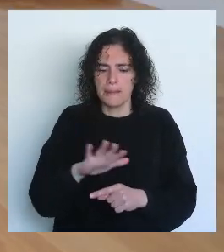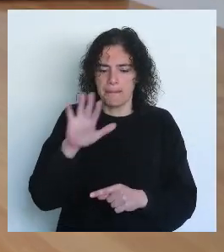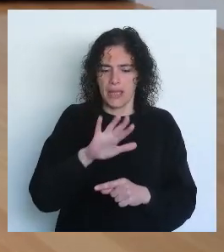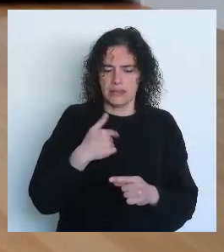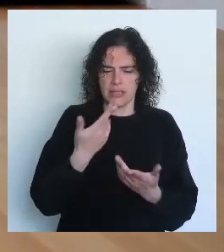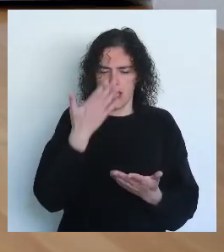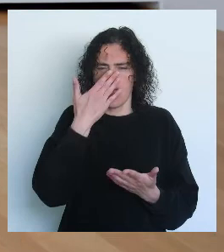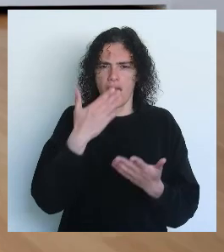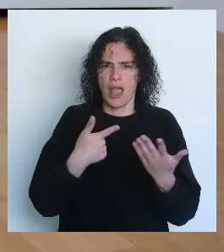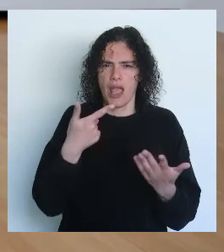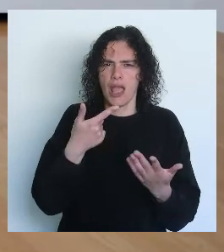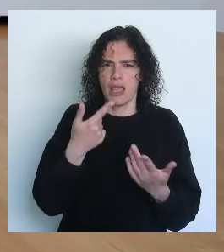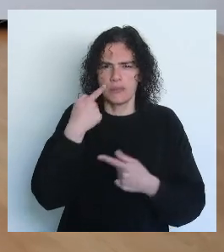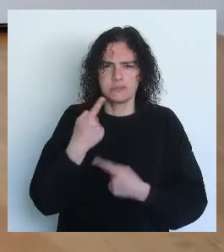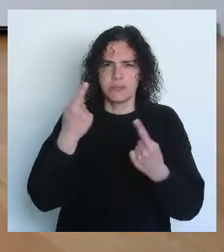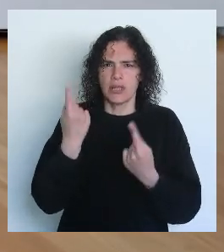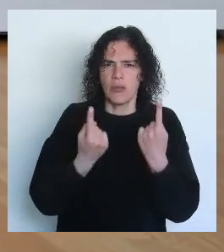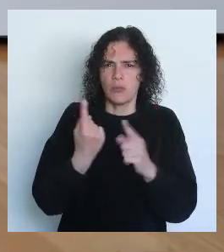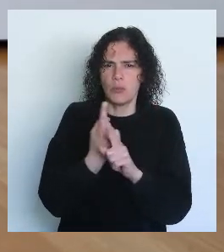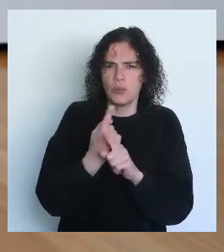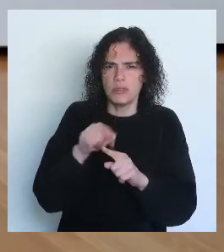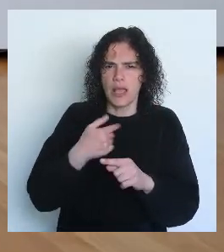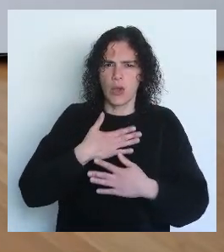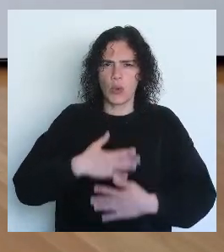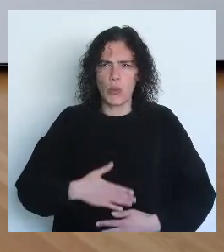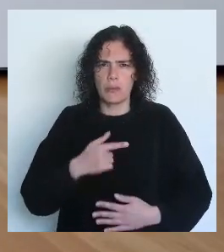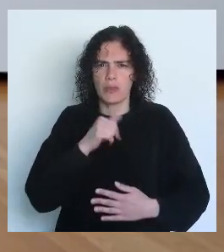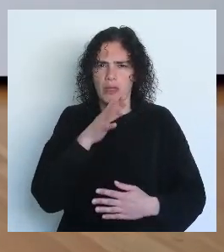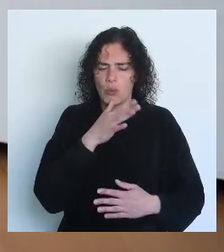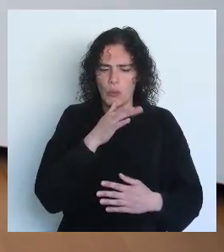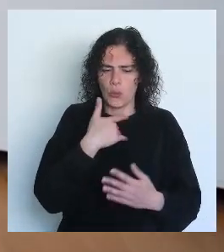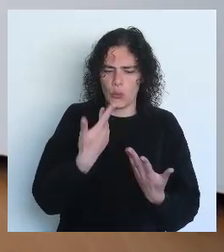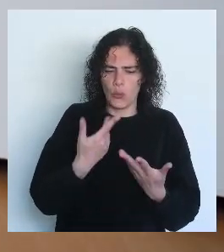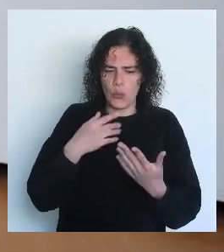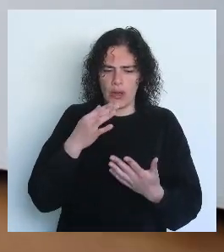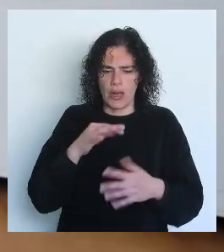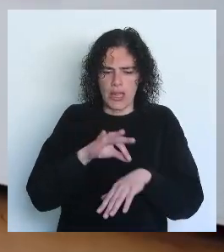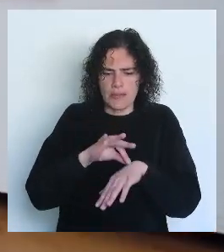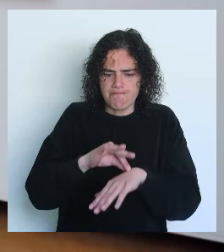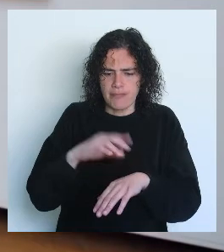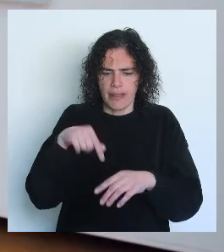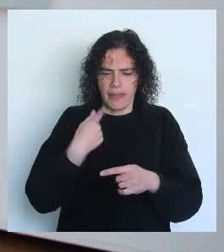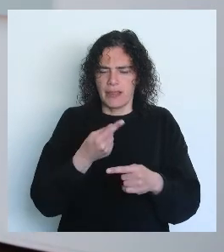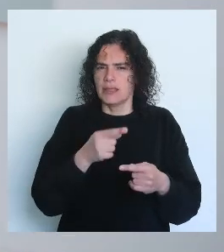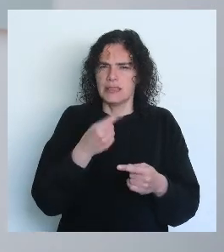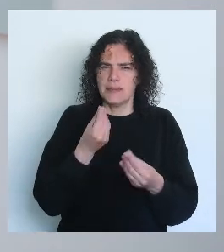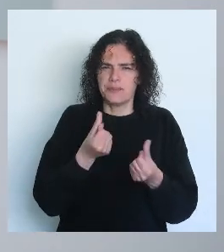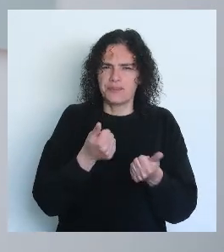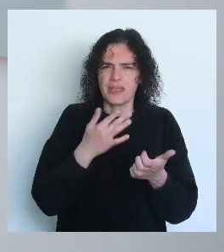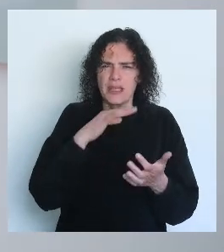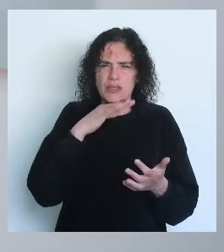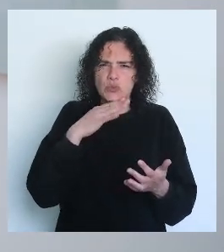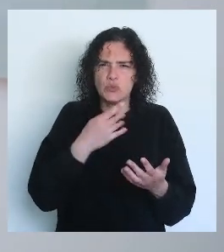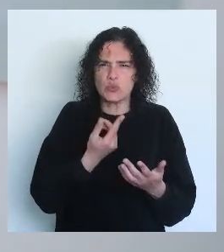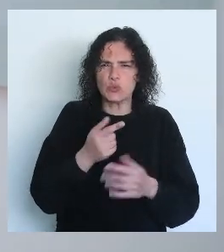there is this symmetry. You almost think that it represents something, that it is a body, the color of the flesh with this kind